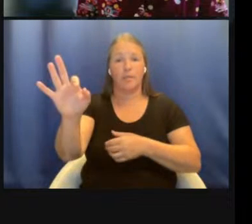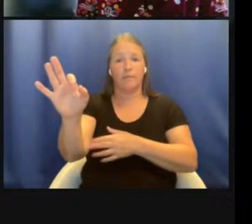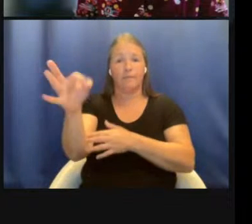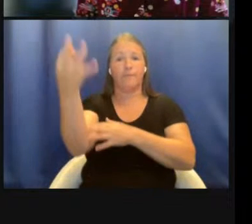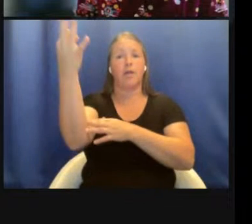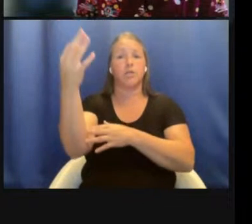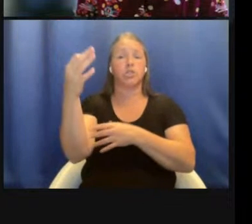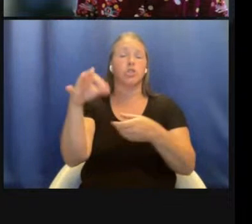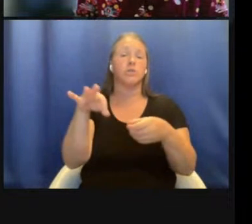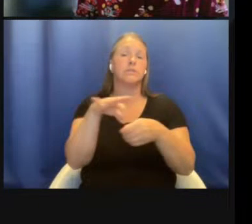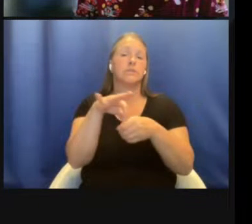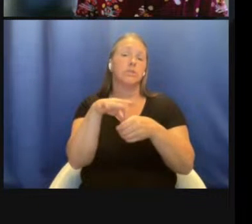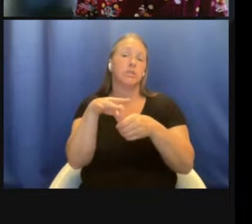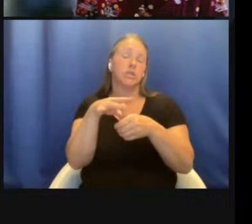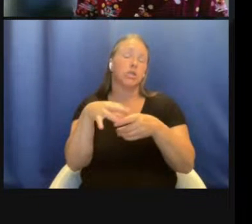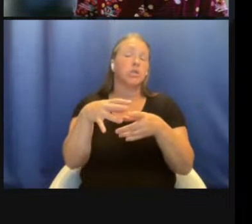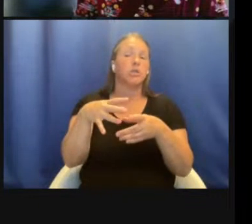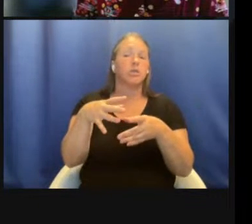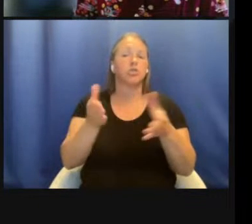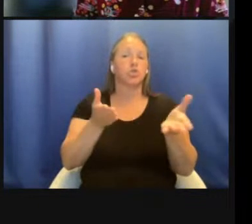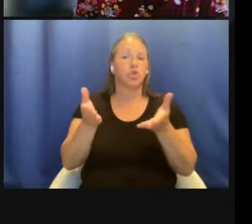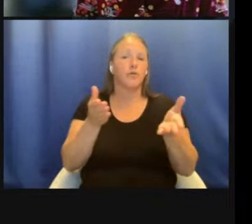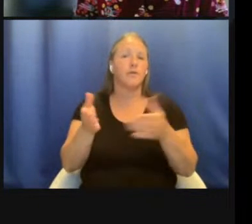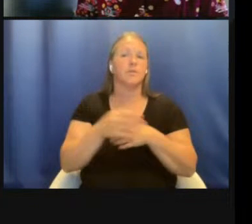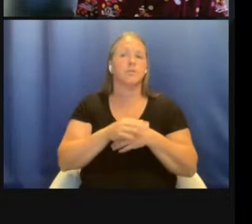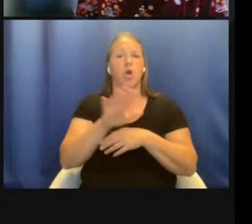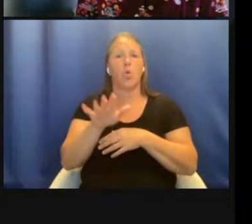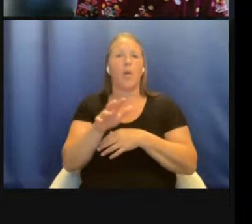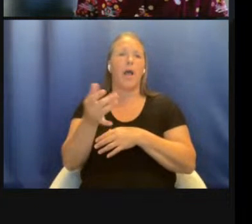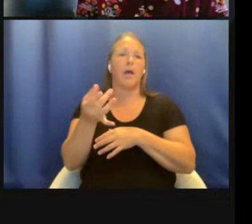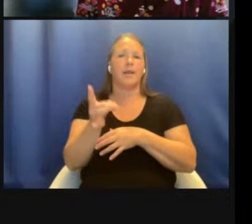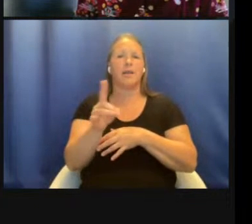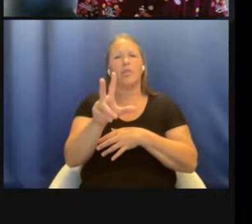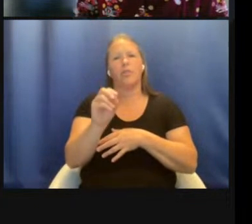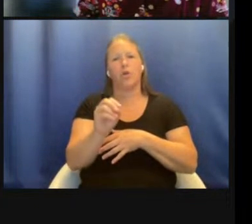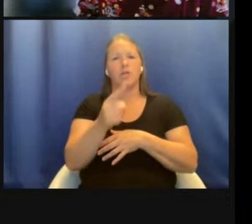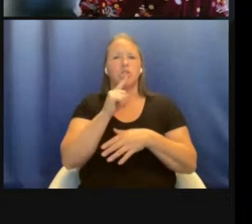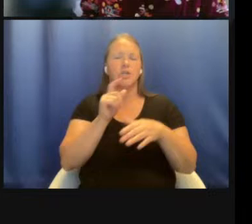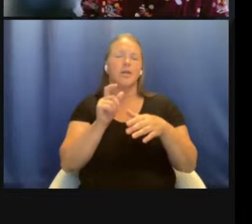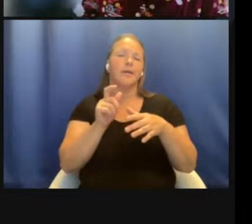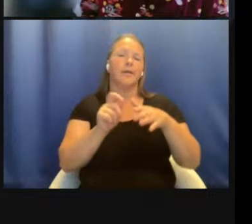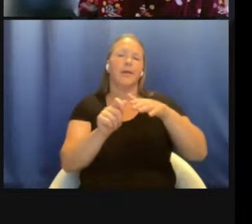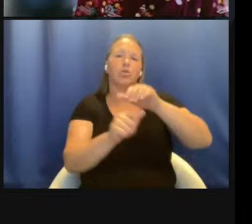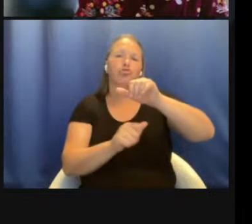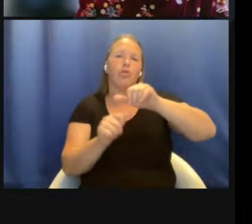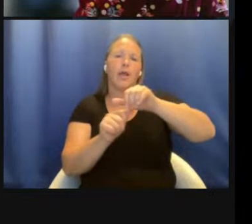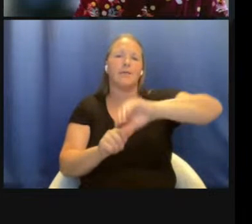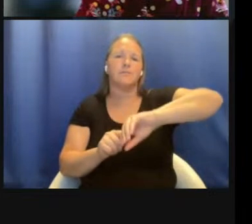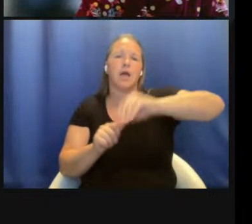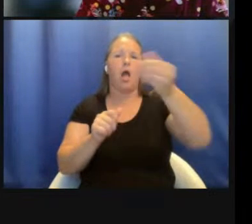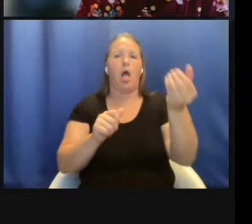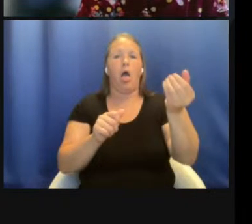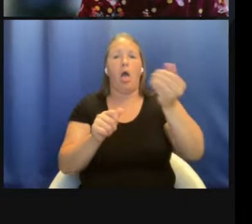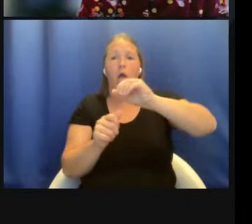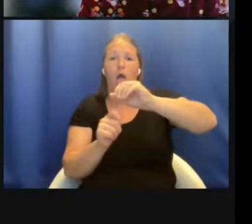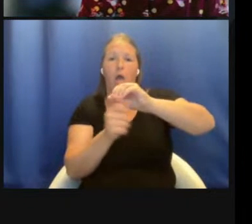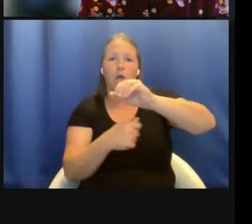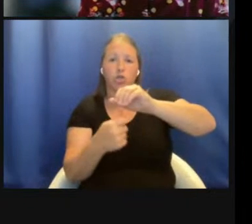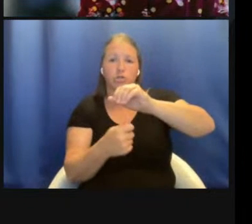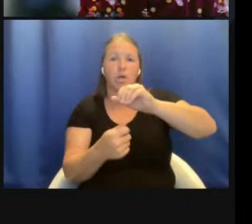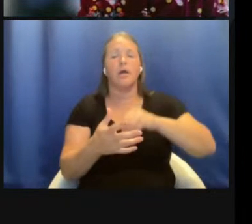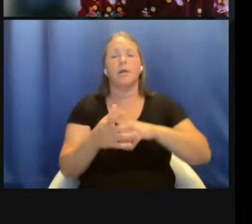Lebrun, purchased around 1830, she does engrave the underside, Elizabeth Patterson, and then her 2 infamous forks,